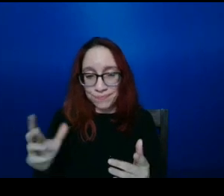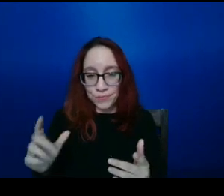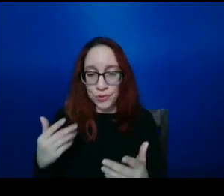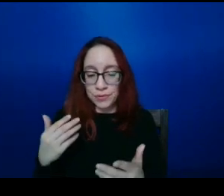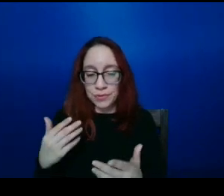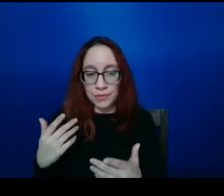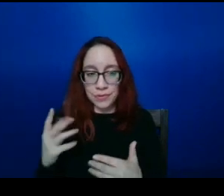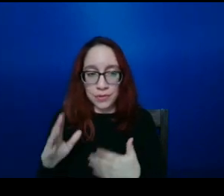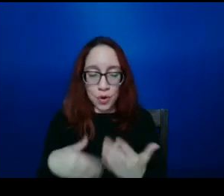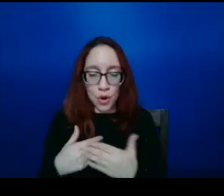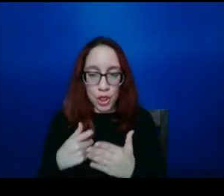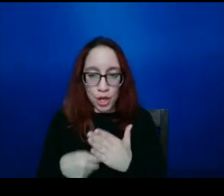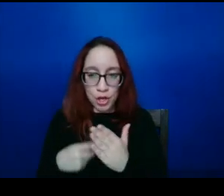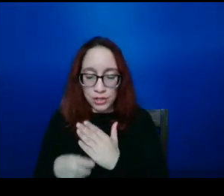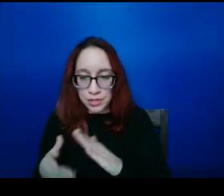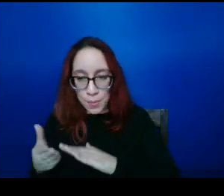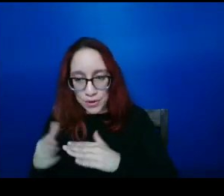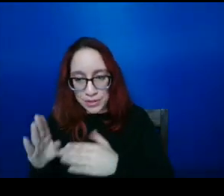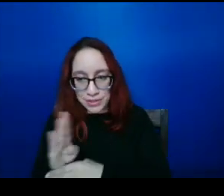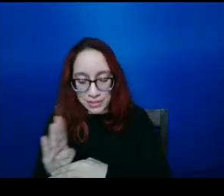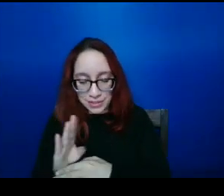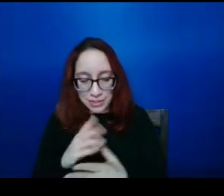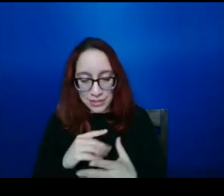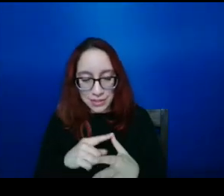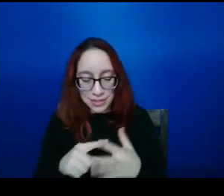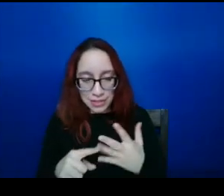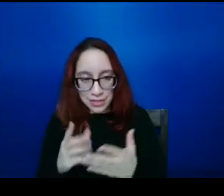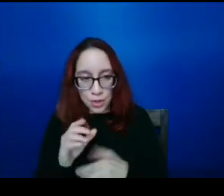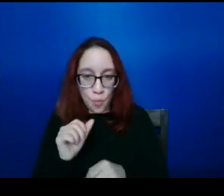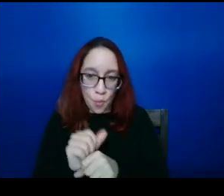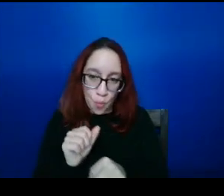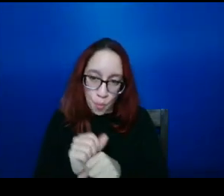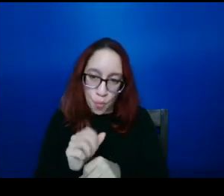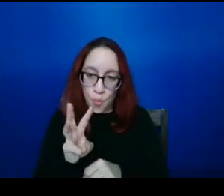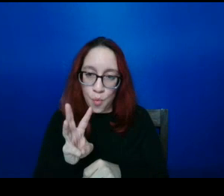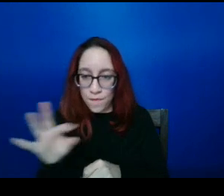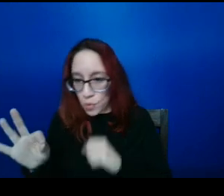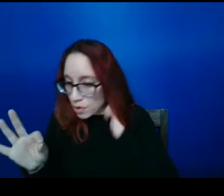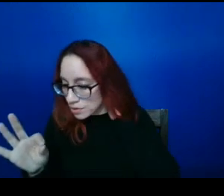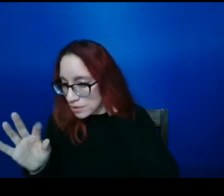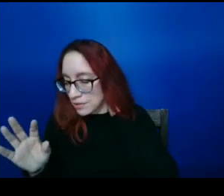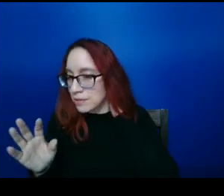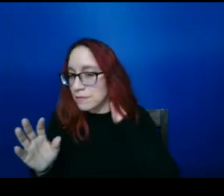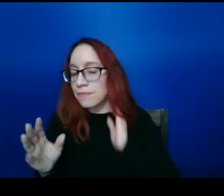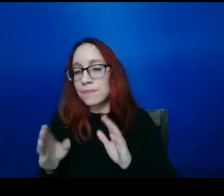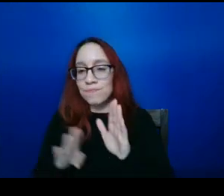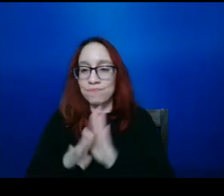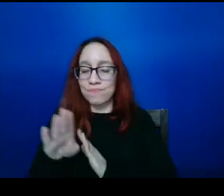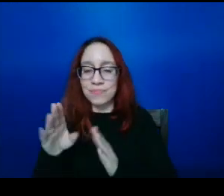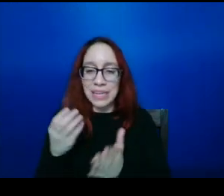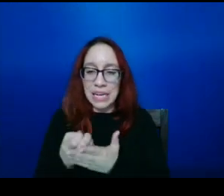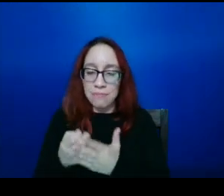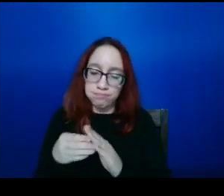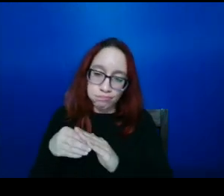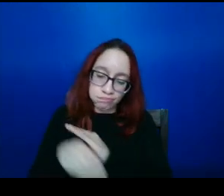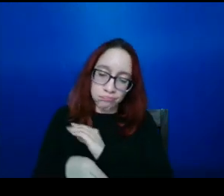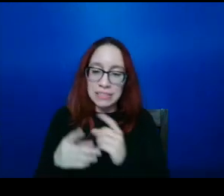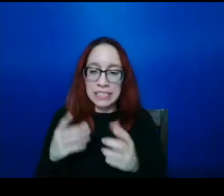all the costs incurred to operate your business. This brings into account some of the workforce inflation issues that did come into play here. And